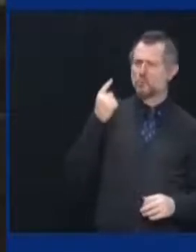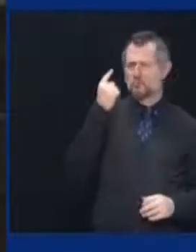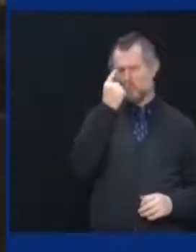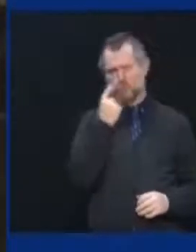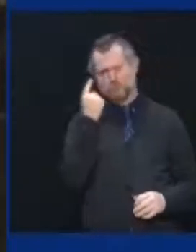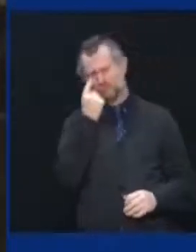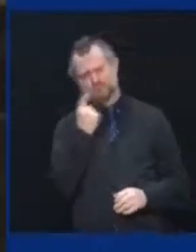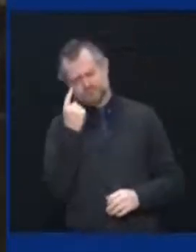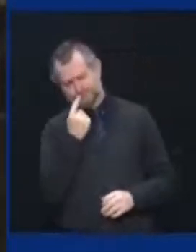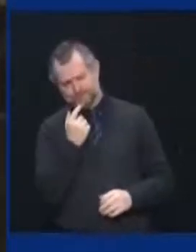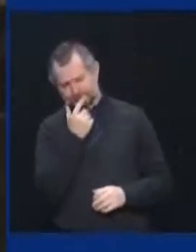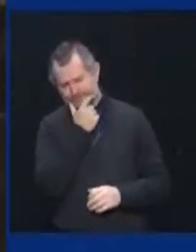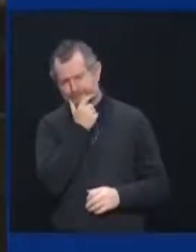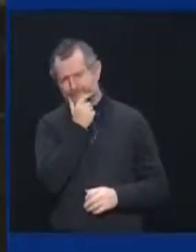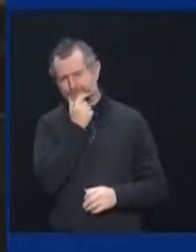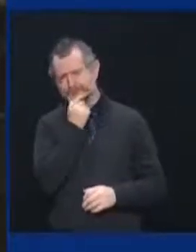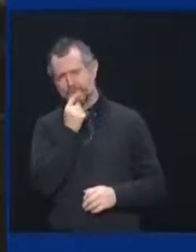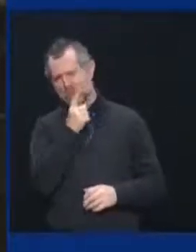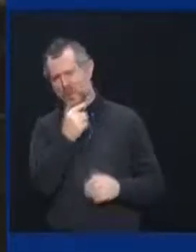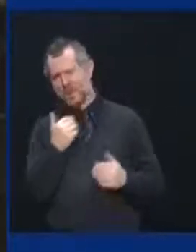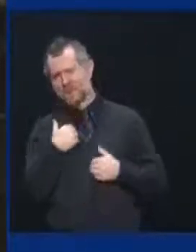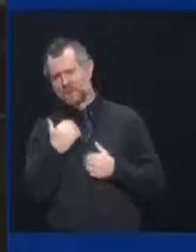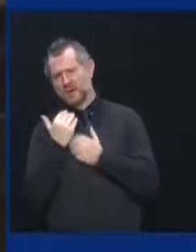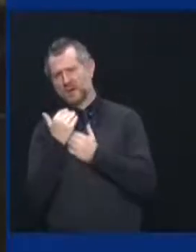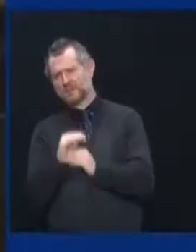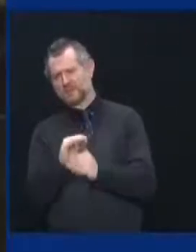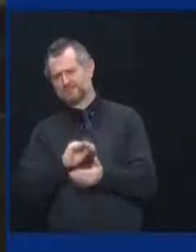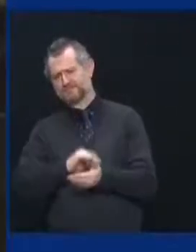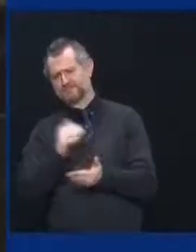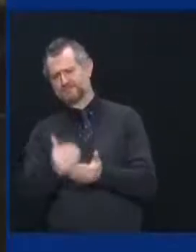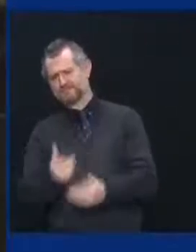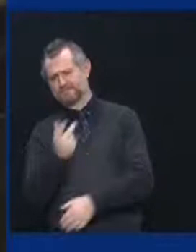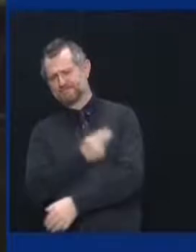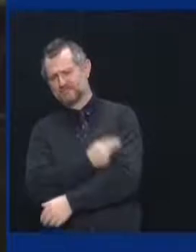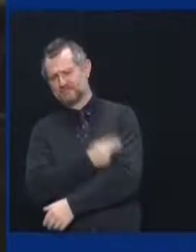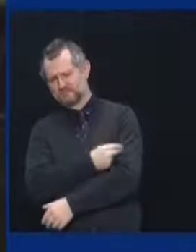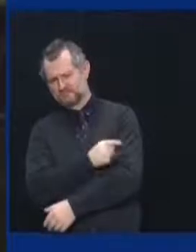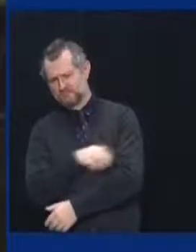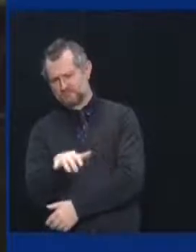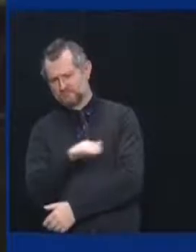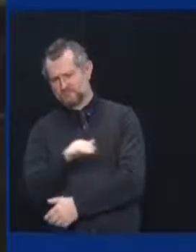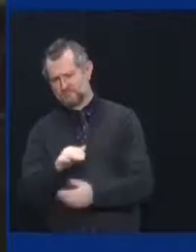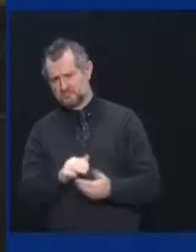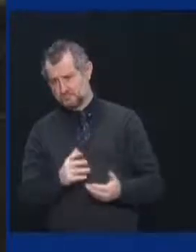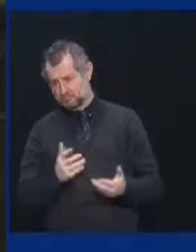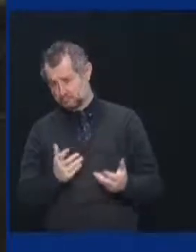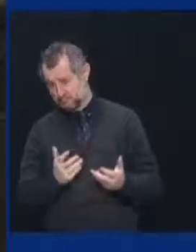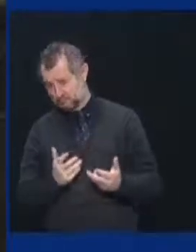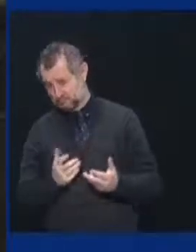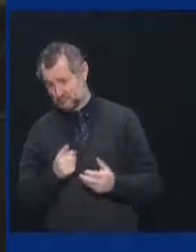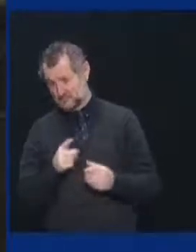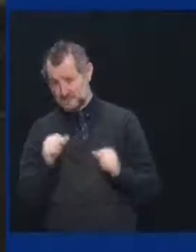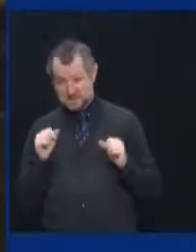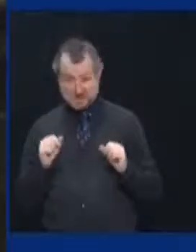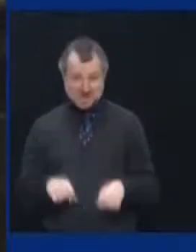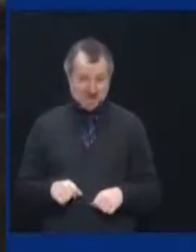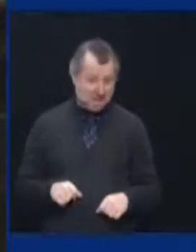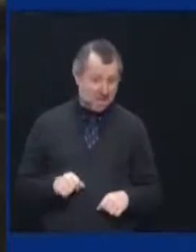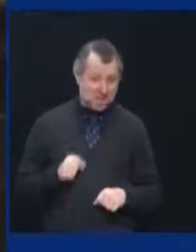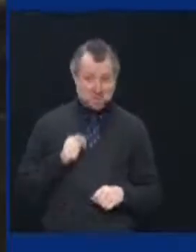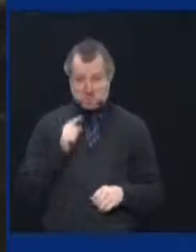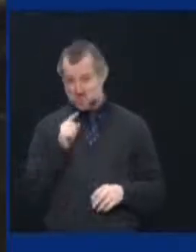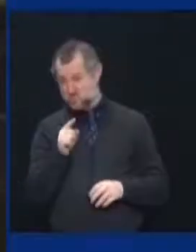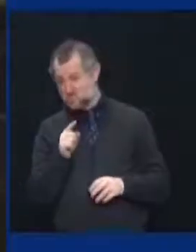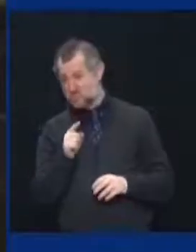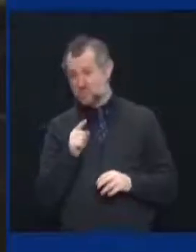you have limited access to supply, is there any way you can,